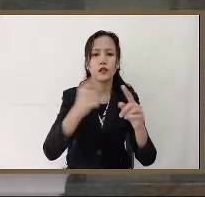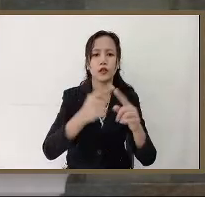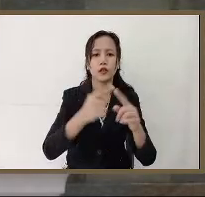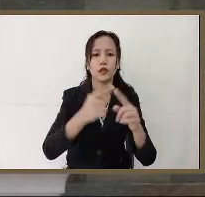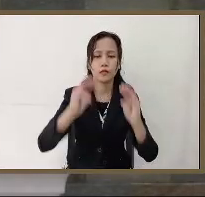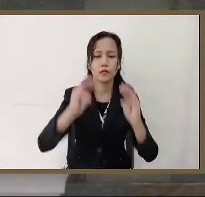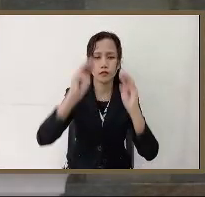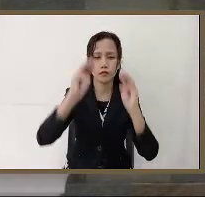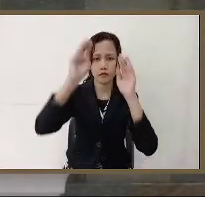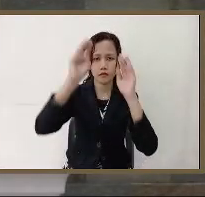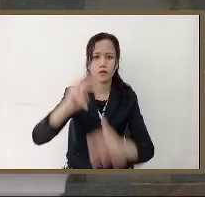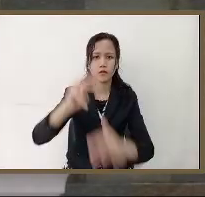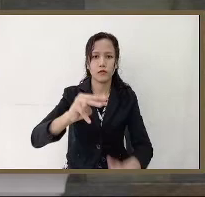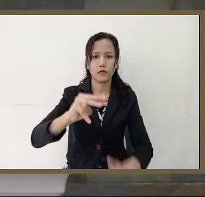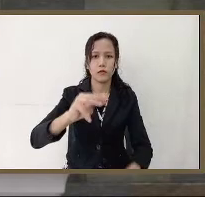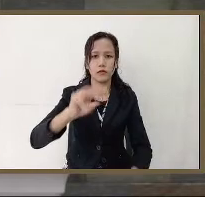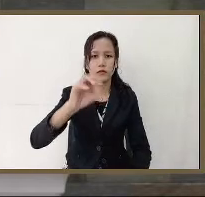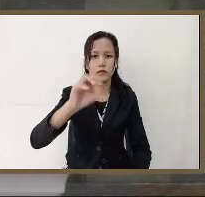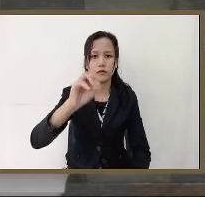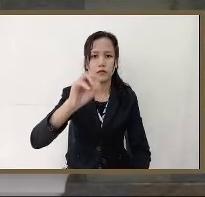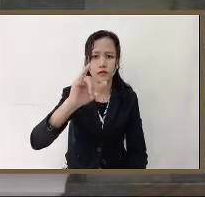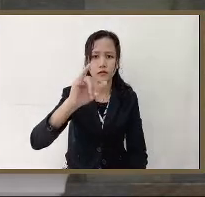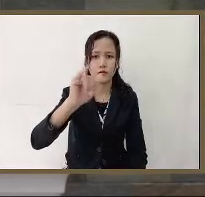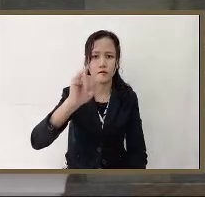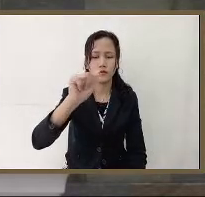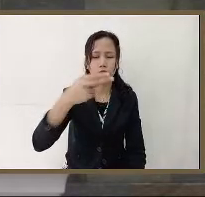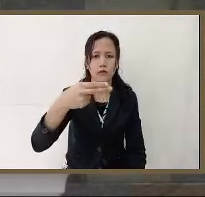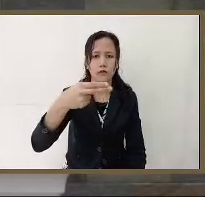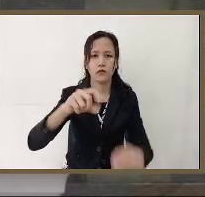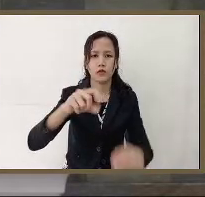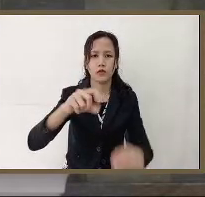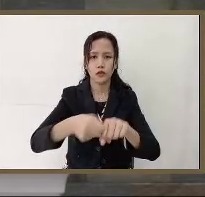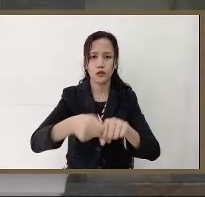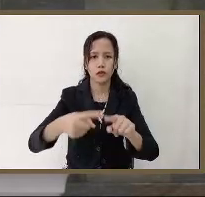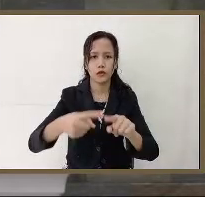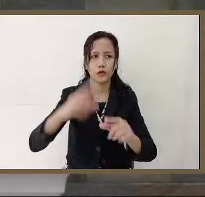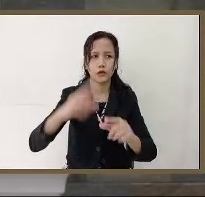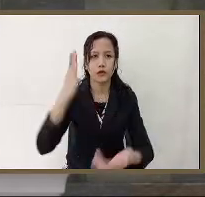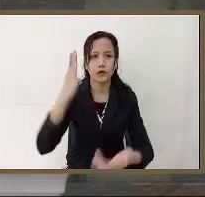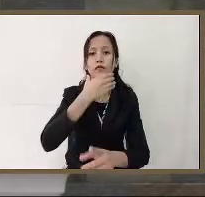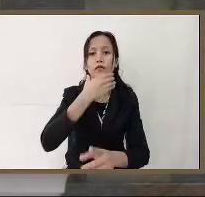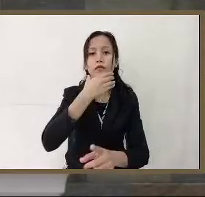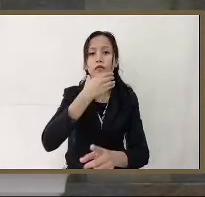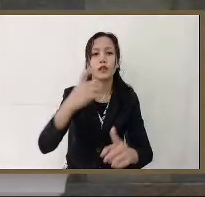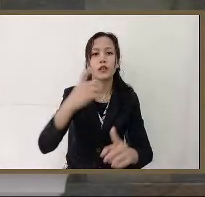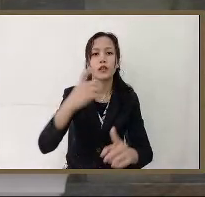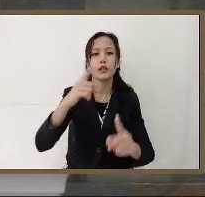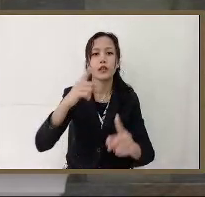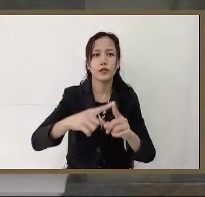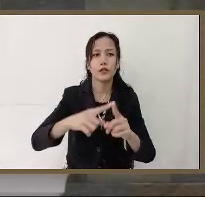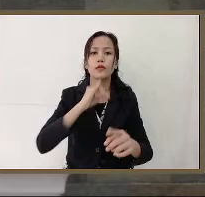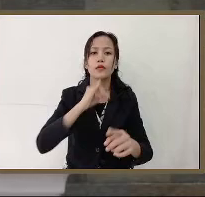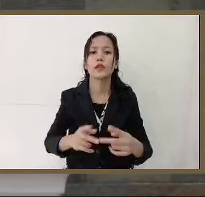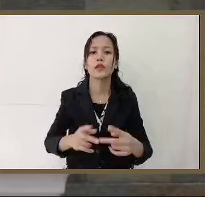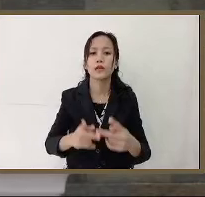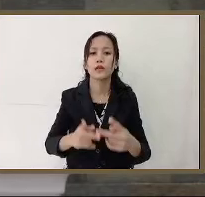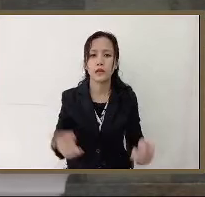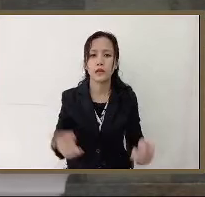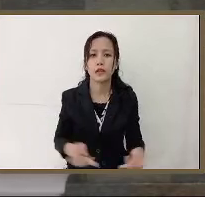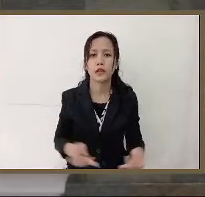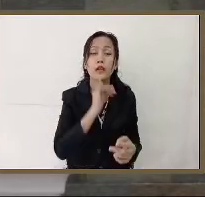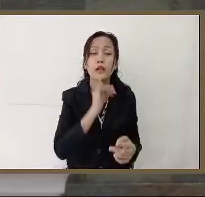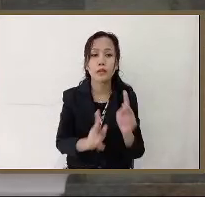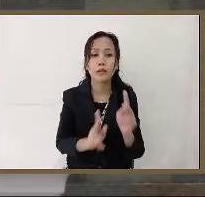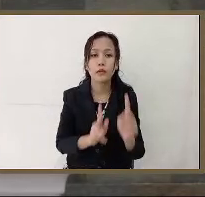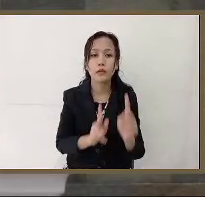plague upon Israel. Para matigil yung plague upon Israel. And then, again, sabi ko po sa